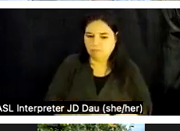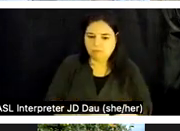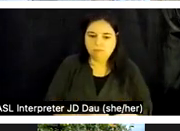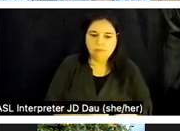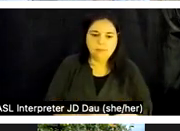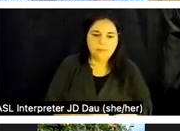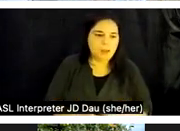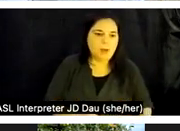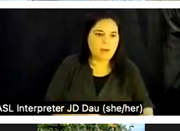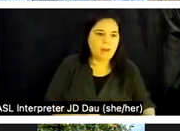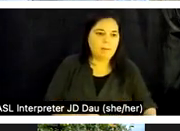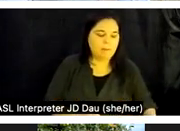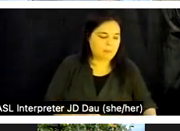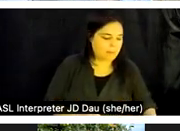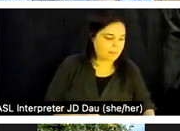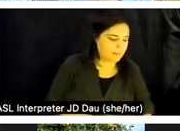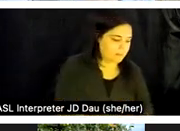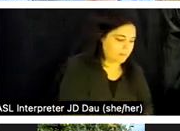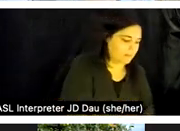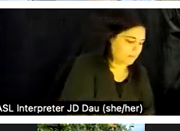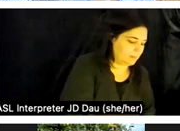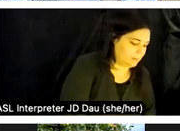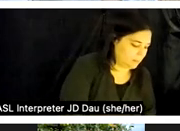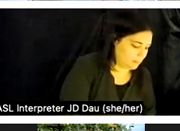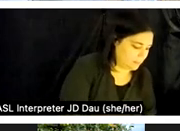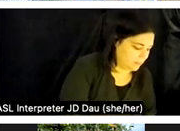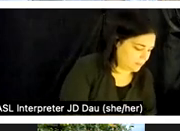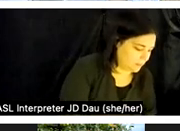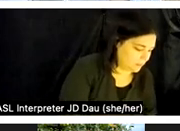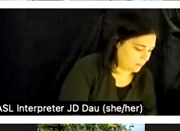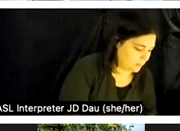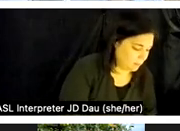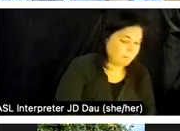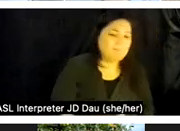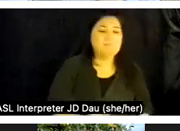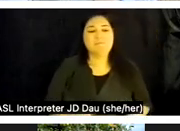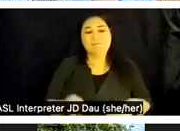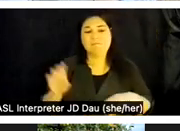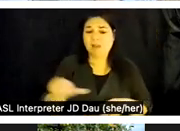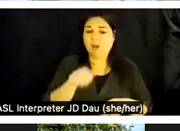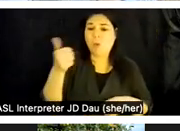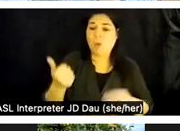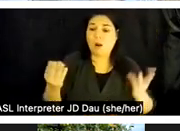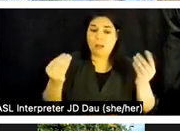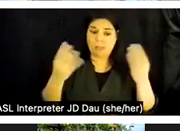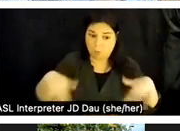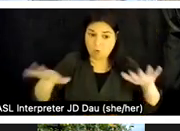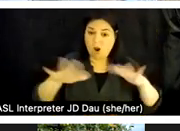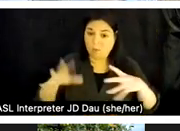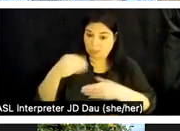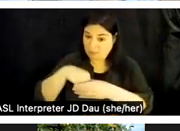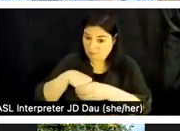Next slide. So what kind of properties are covered? Again, this is